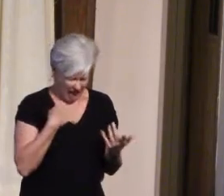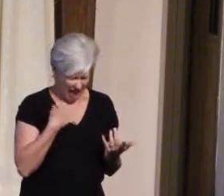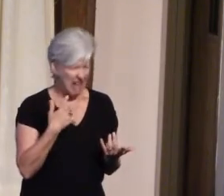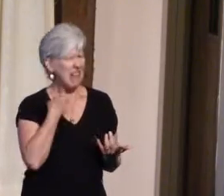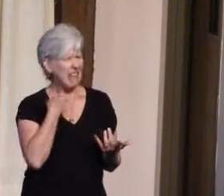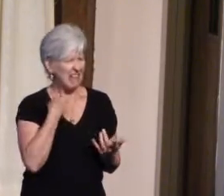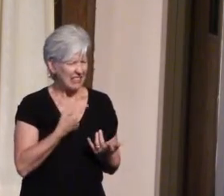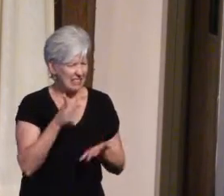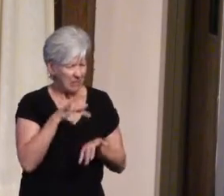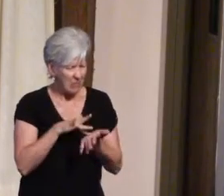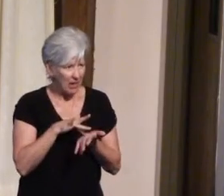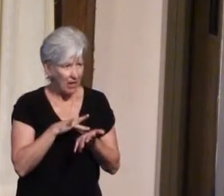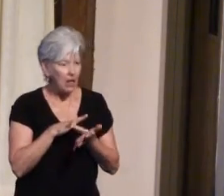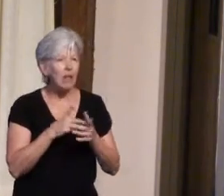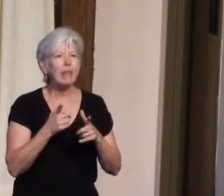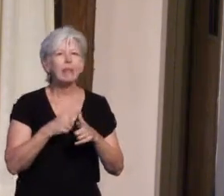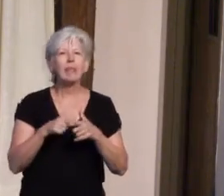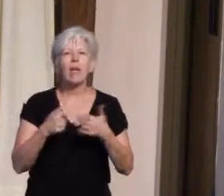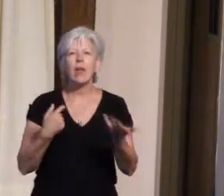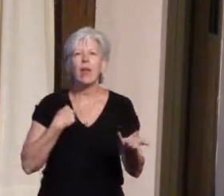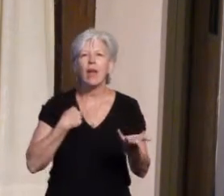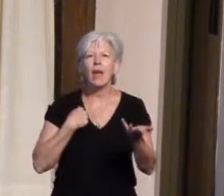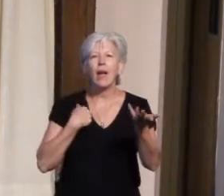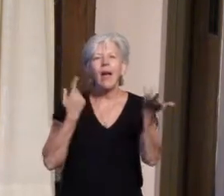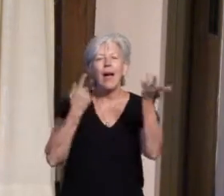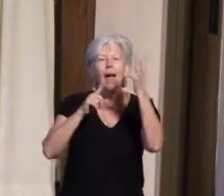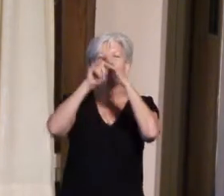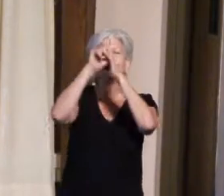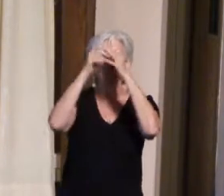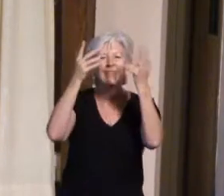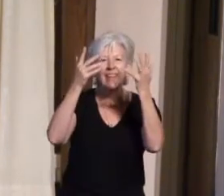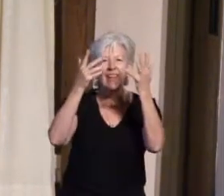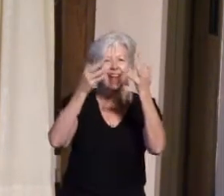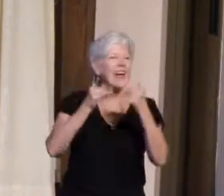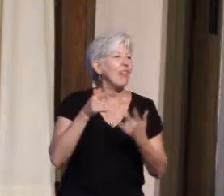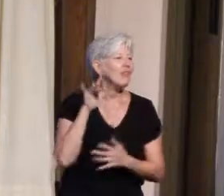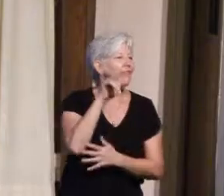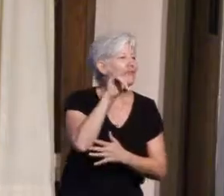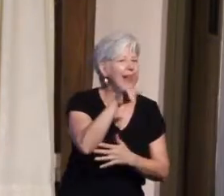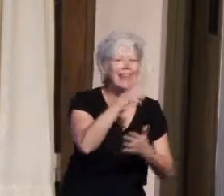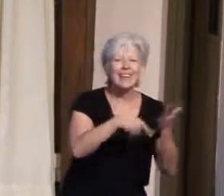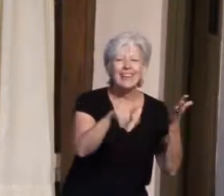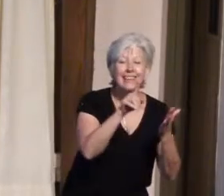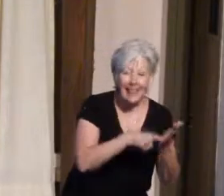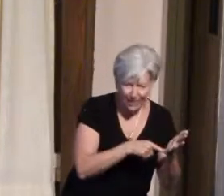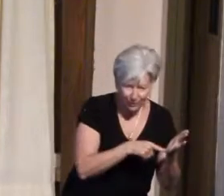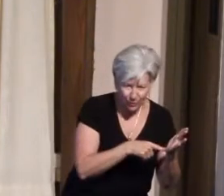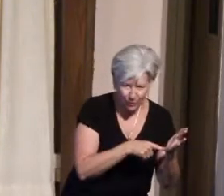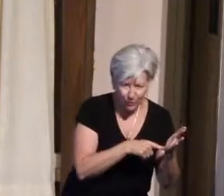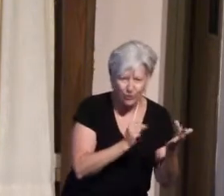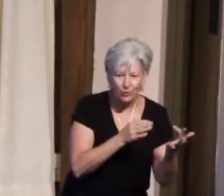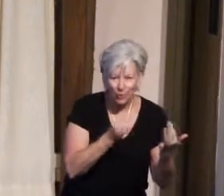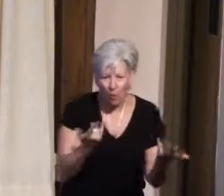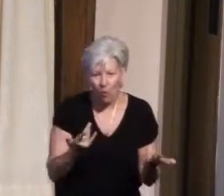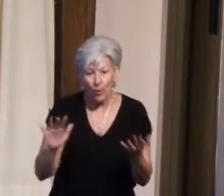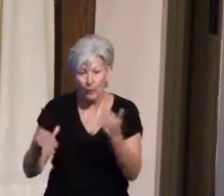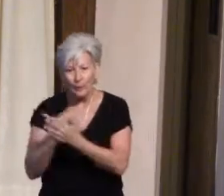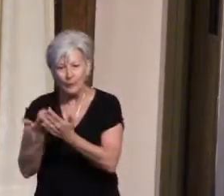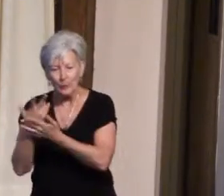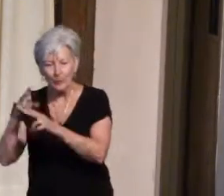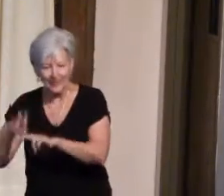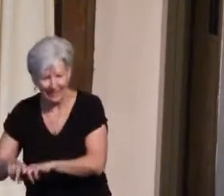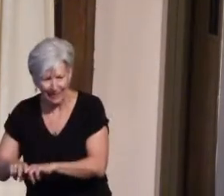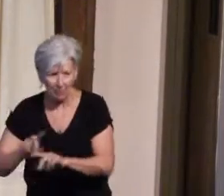because they found mechanical difficulties. Wouldn't you rather that happen then than now? And